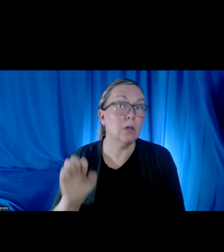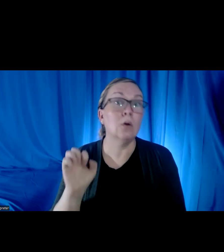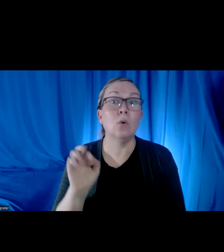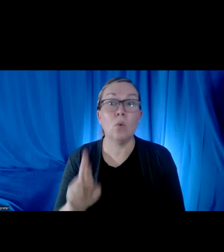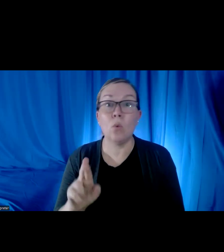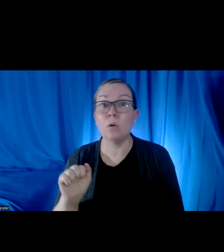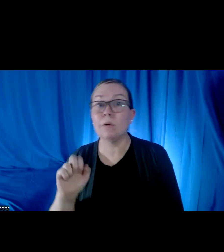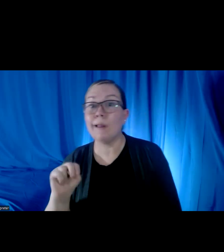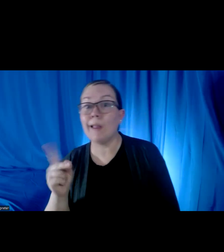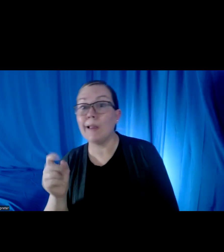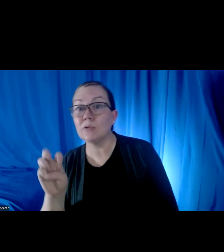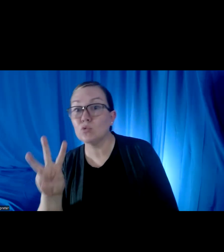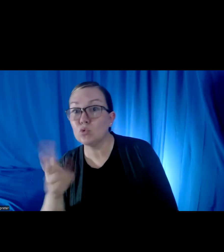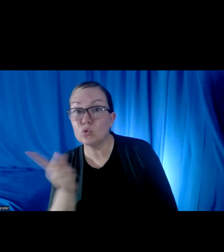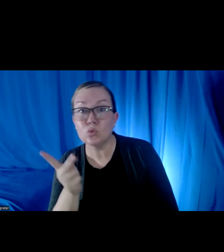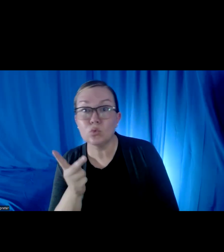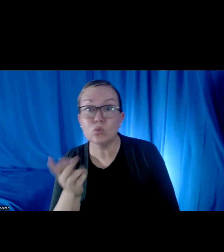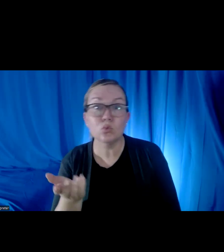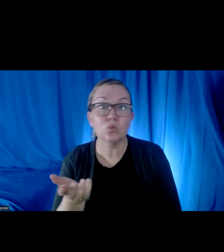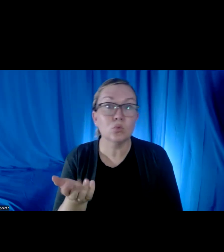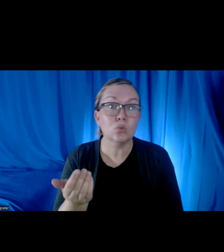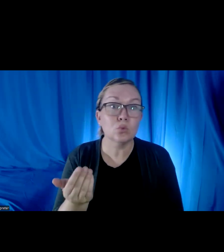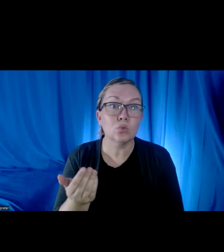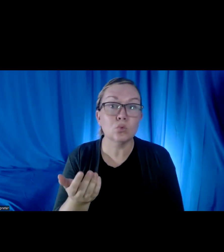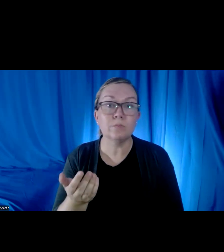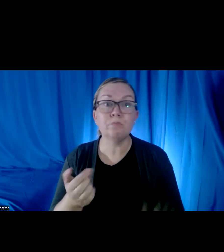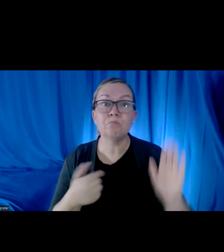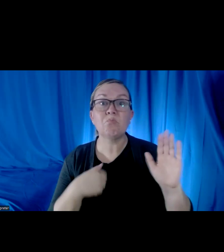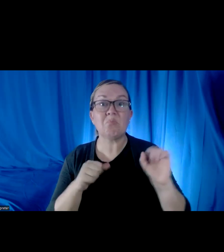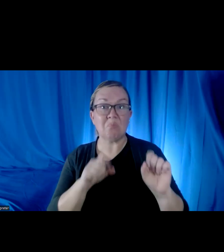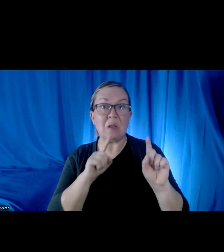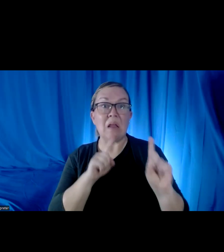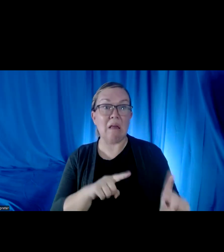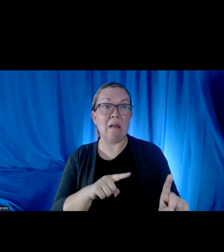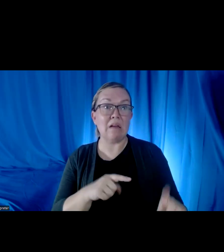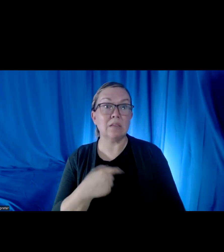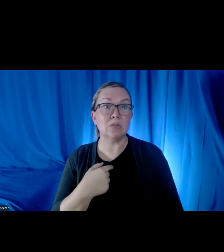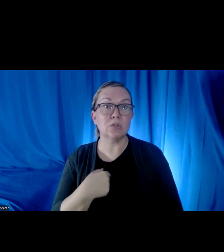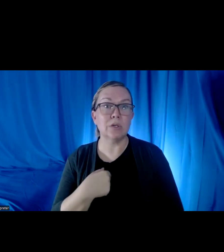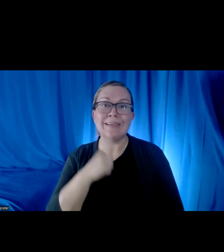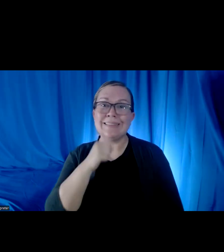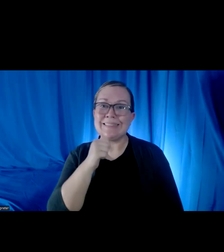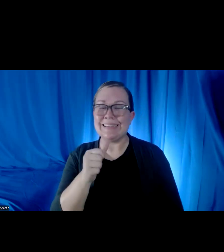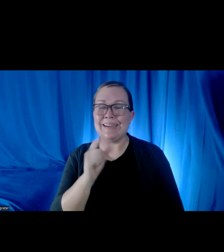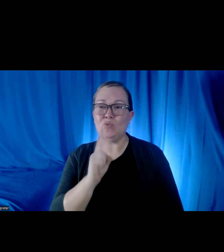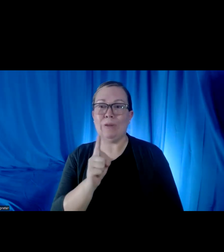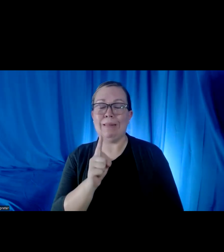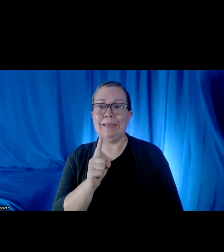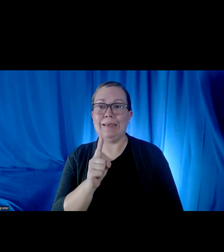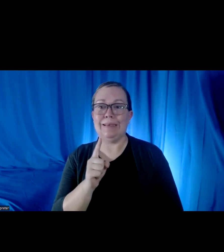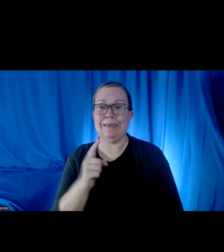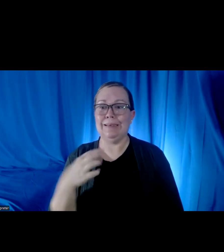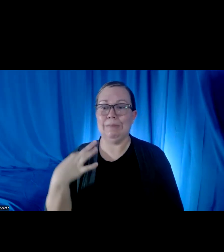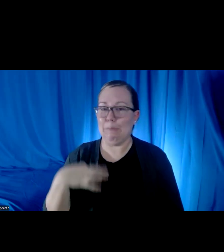Andrew, either one of you. I can take it. It wouldn't necessarily be a matter of like benefits